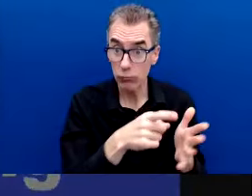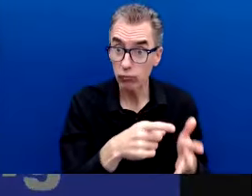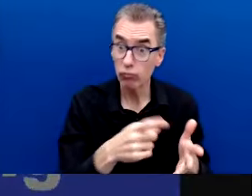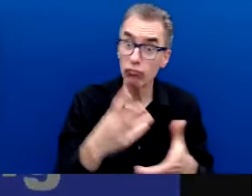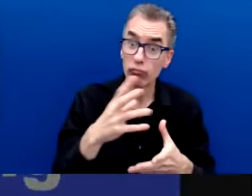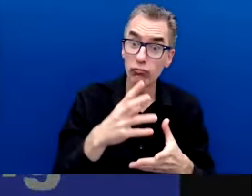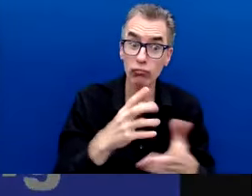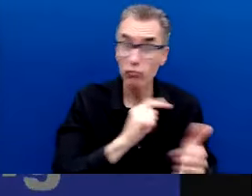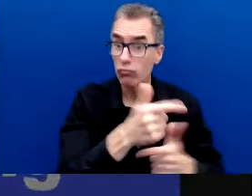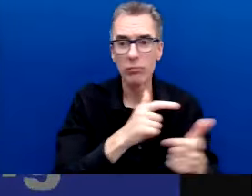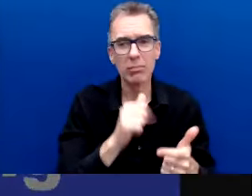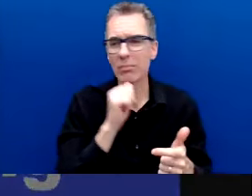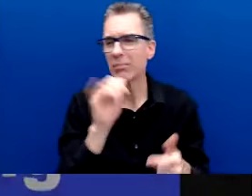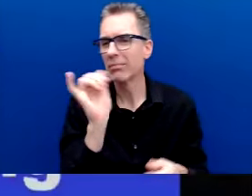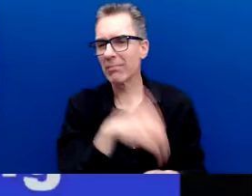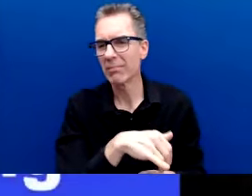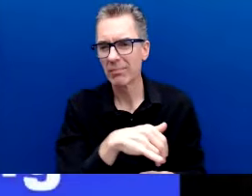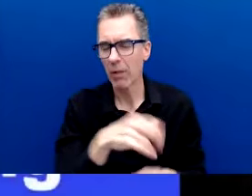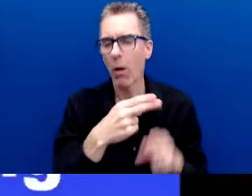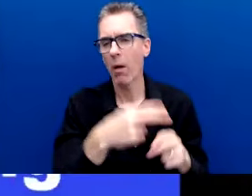kind of screen here.